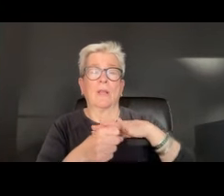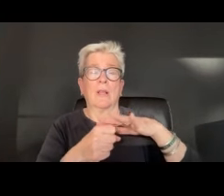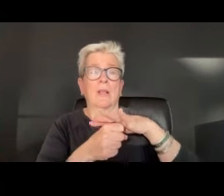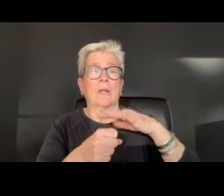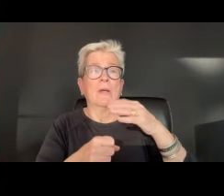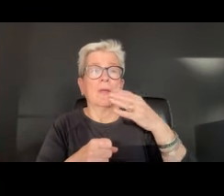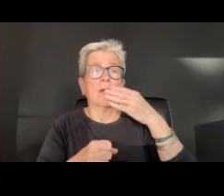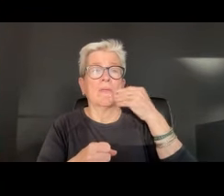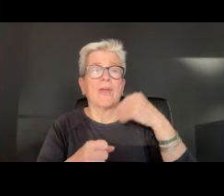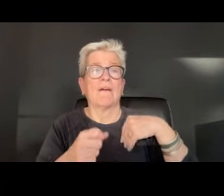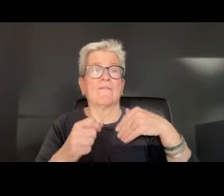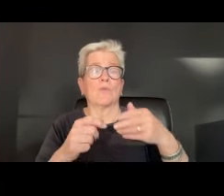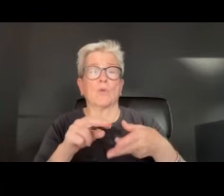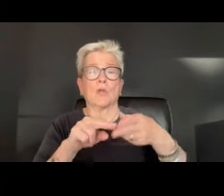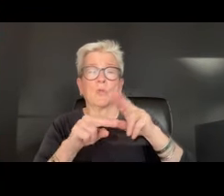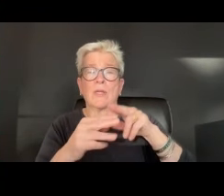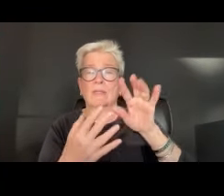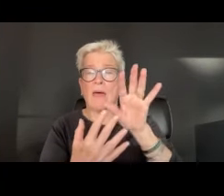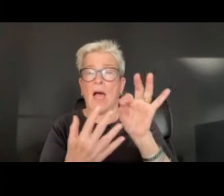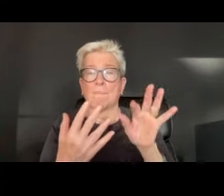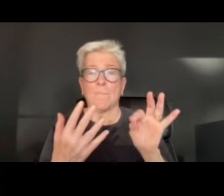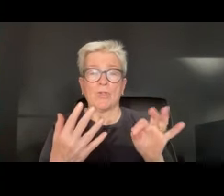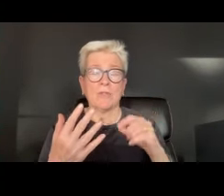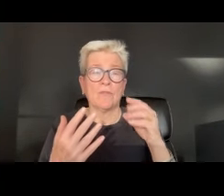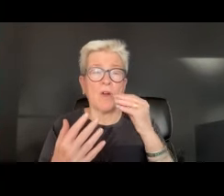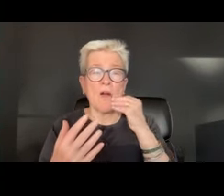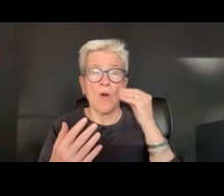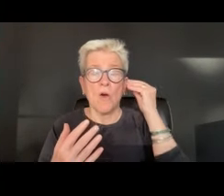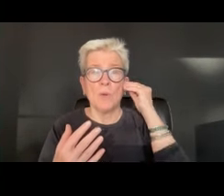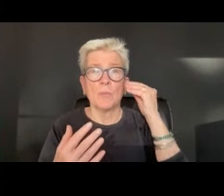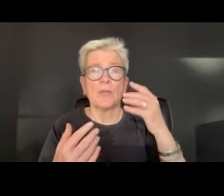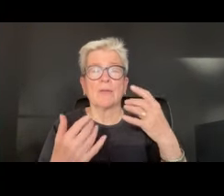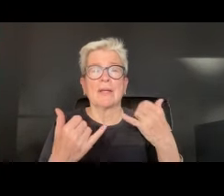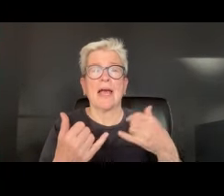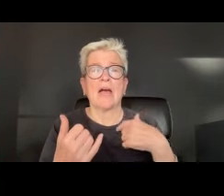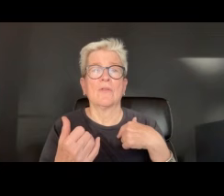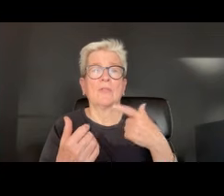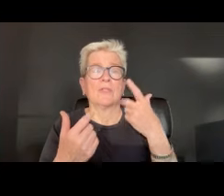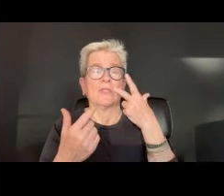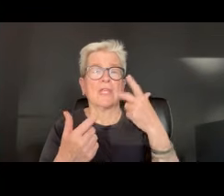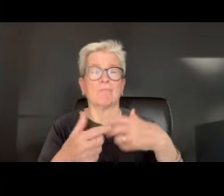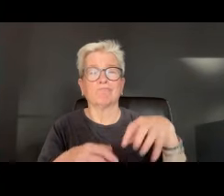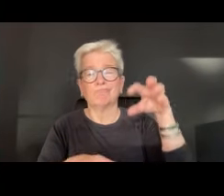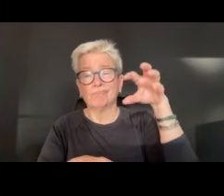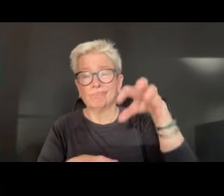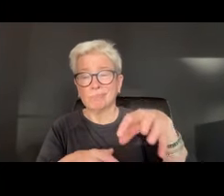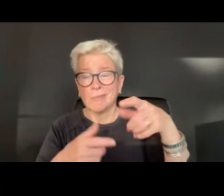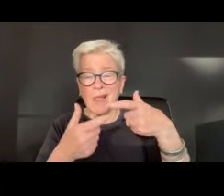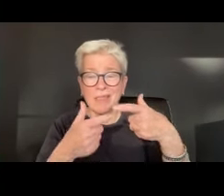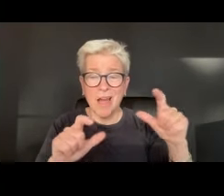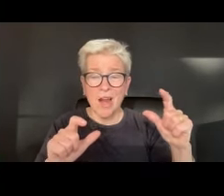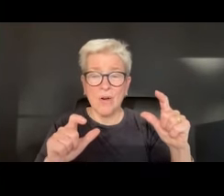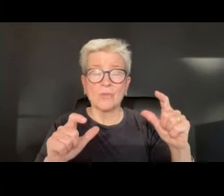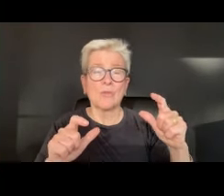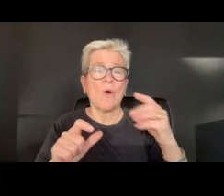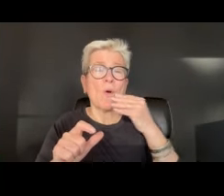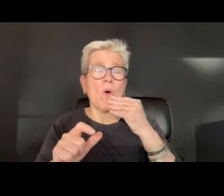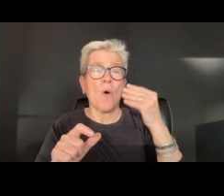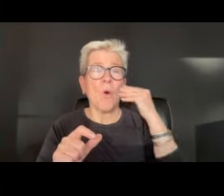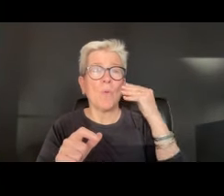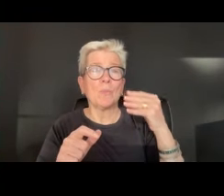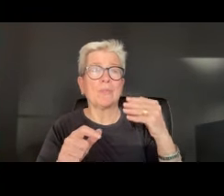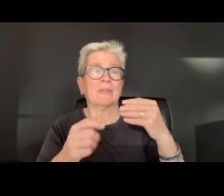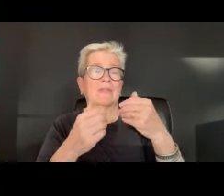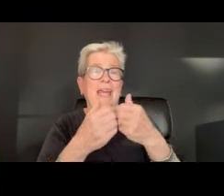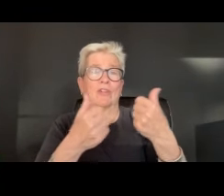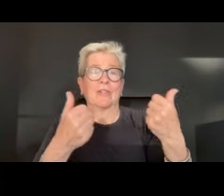the variety of housing types. Today we get mostly a large detached homes and some accessory dwelling units. The goal of this is